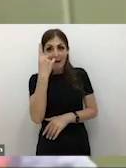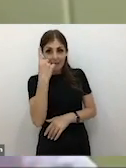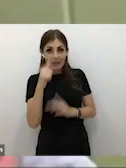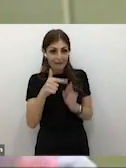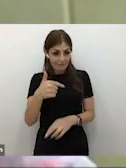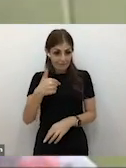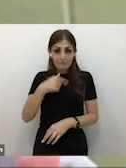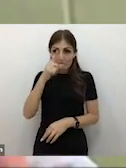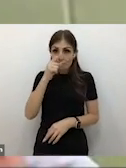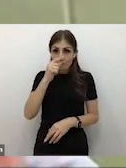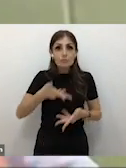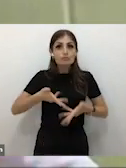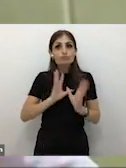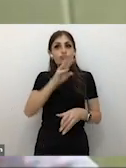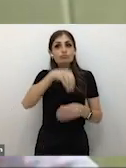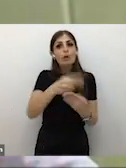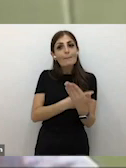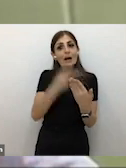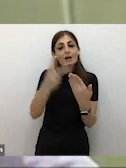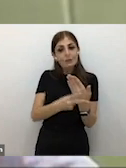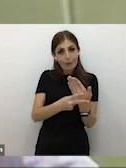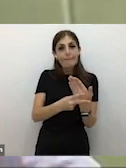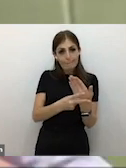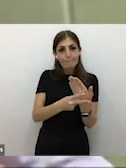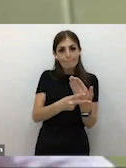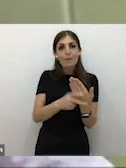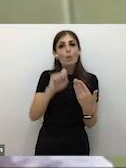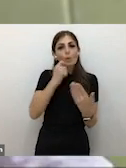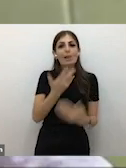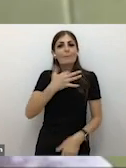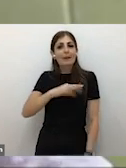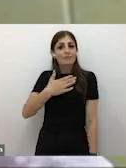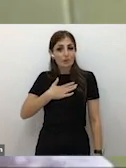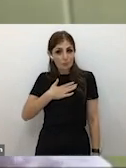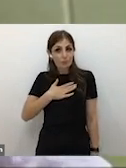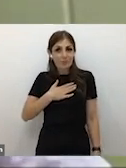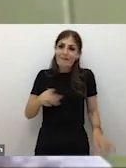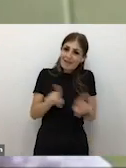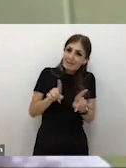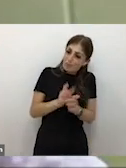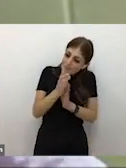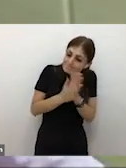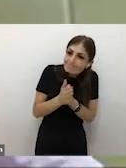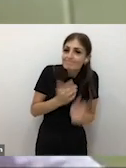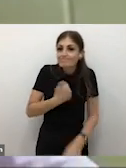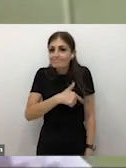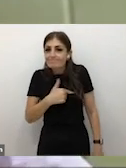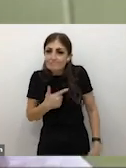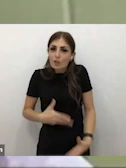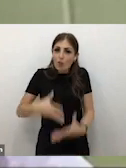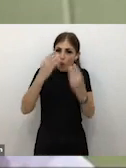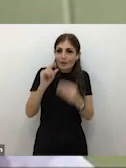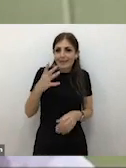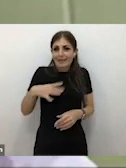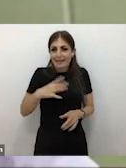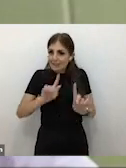are able to participate in this program in a way which is going to really benefit you, and that you're motivated and committed to doing the learning that this